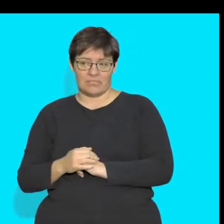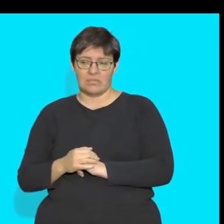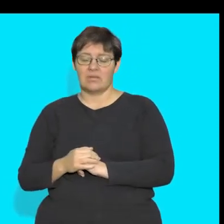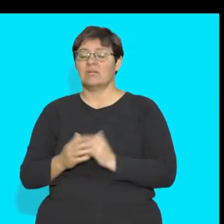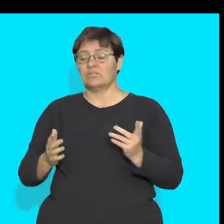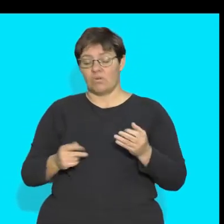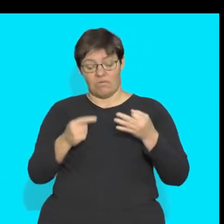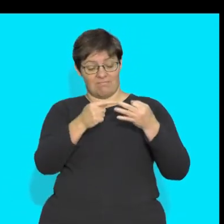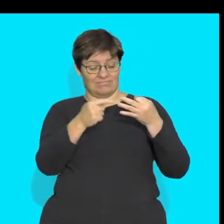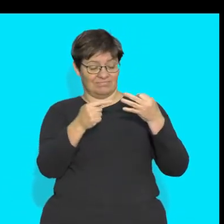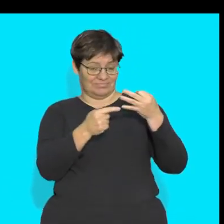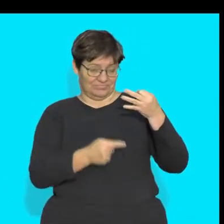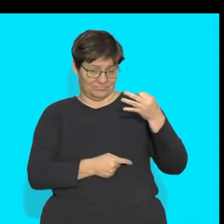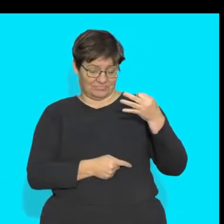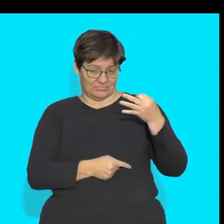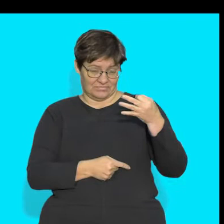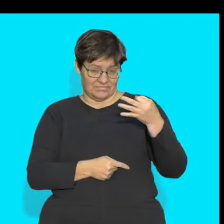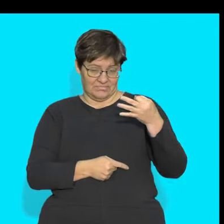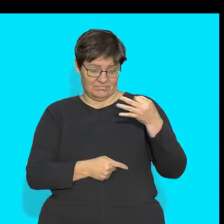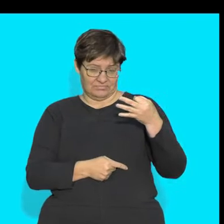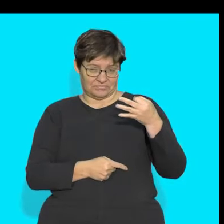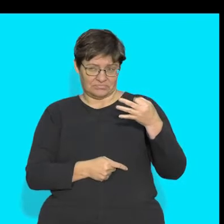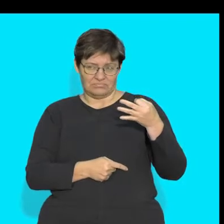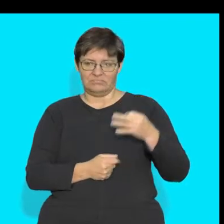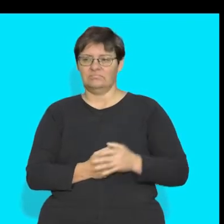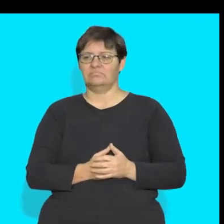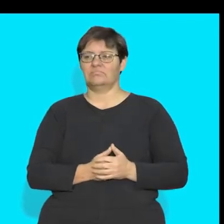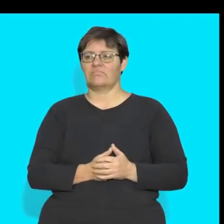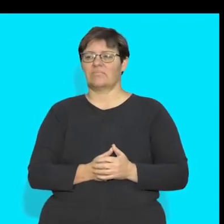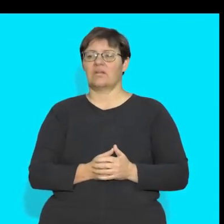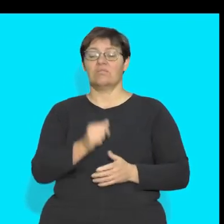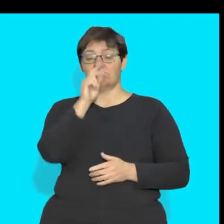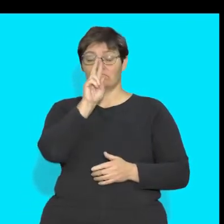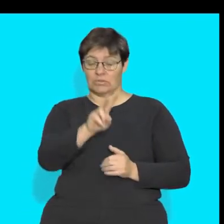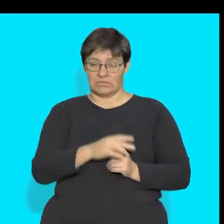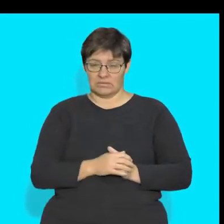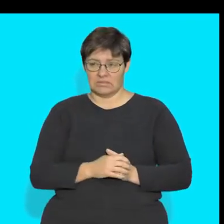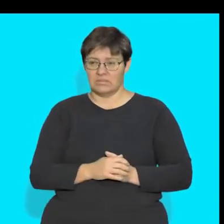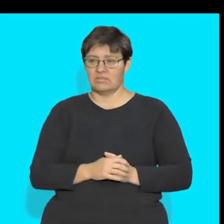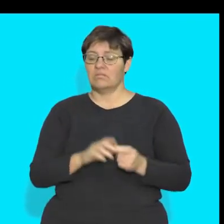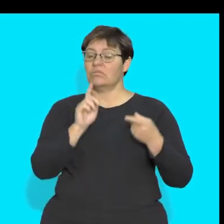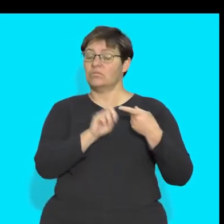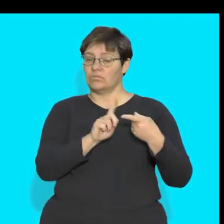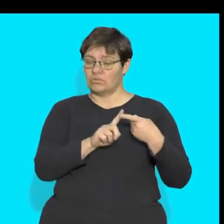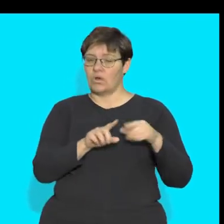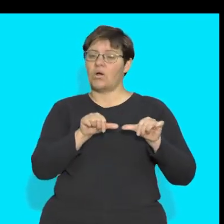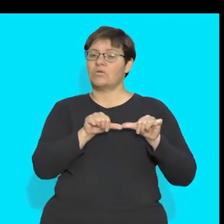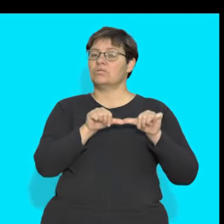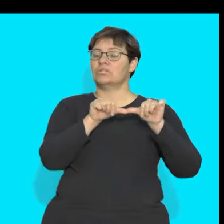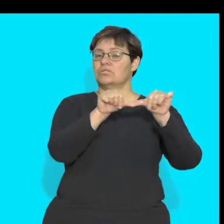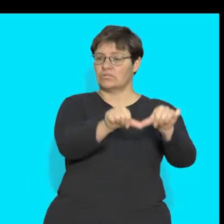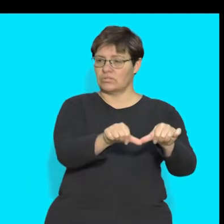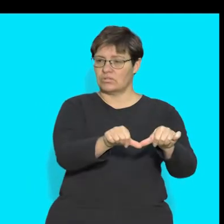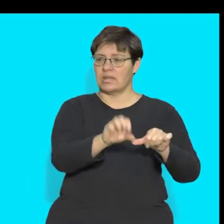And so let's break down what we're looking at with spectra, okay? Number one, we get a